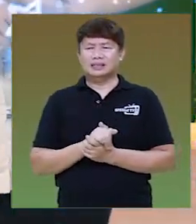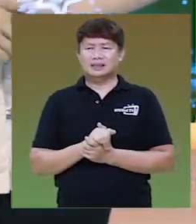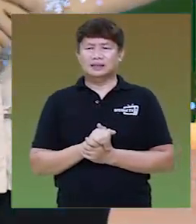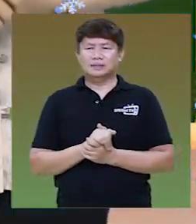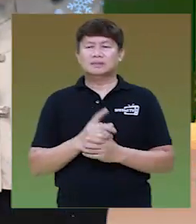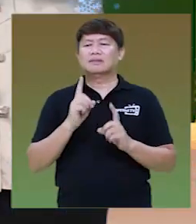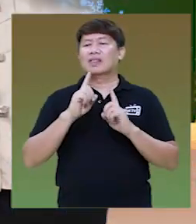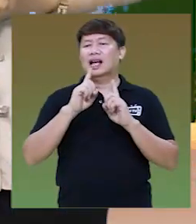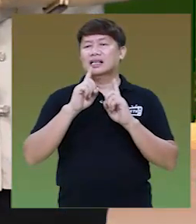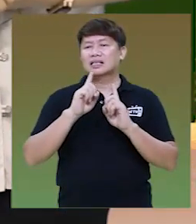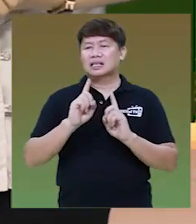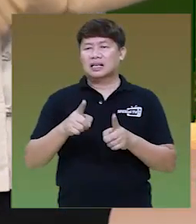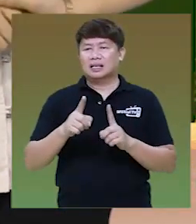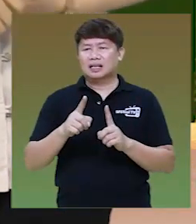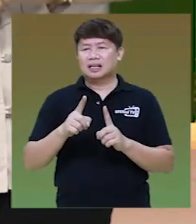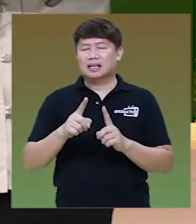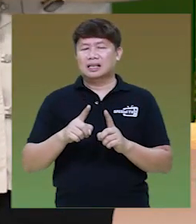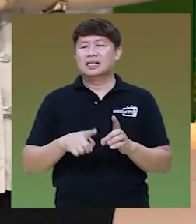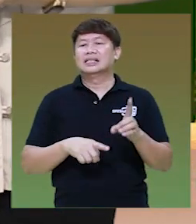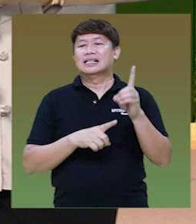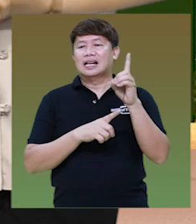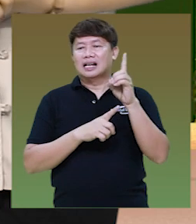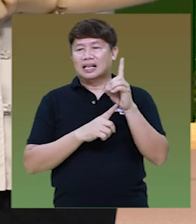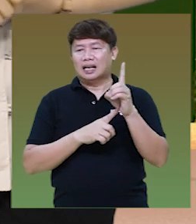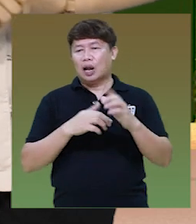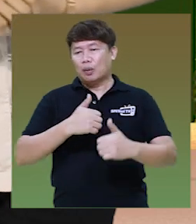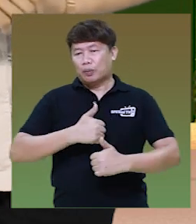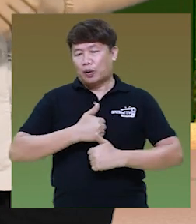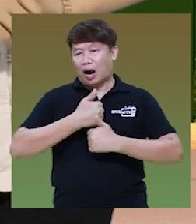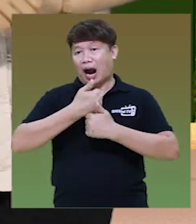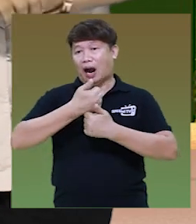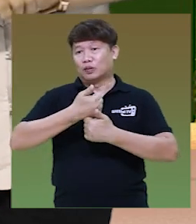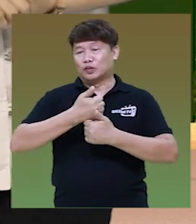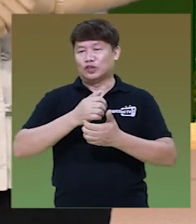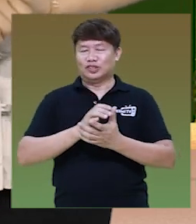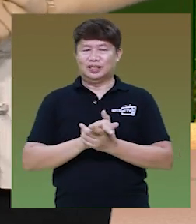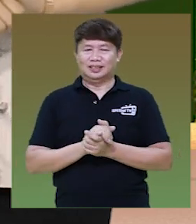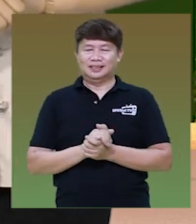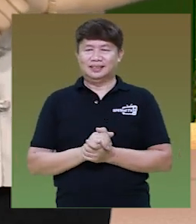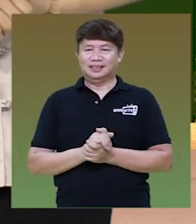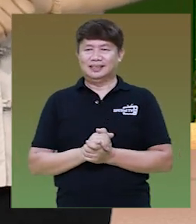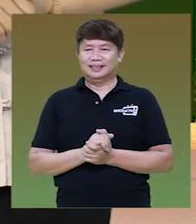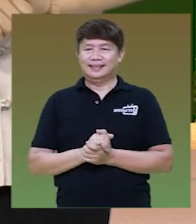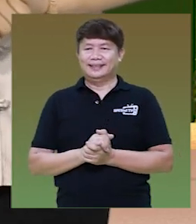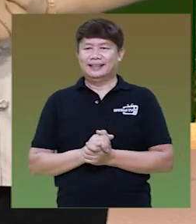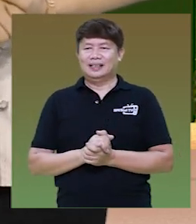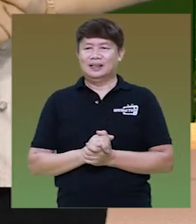Amazing! The answer is letter D. Proud.